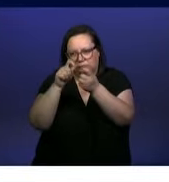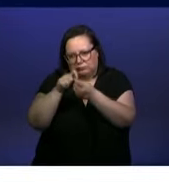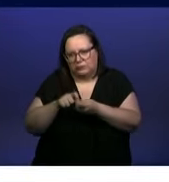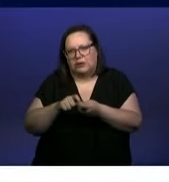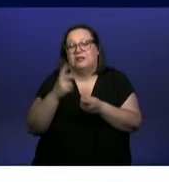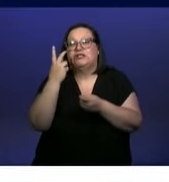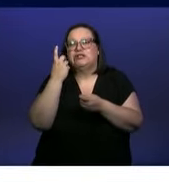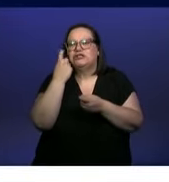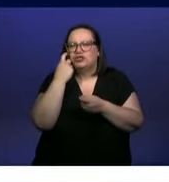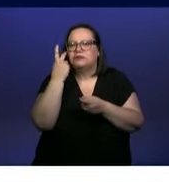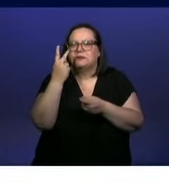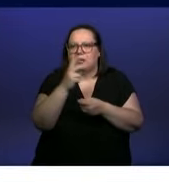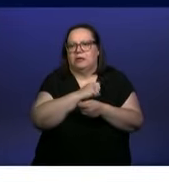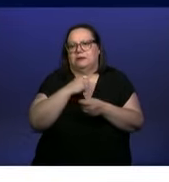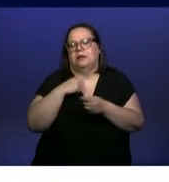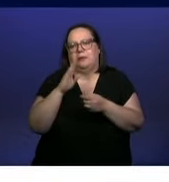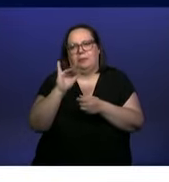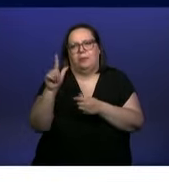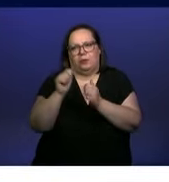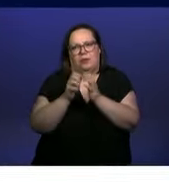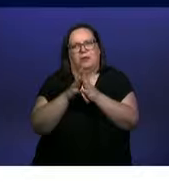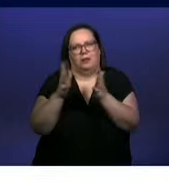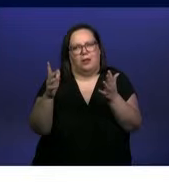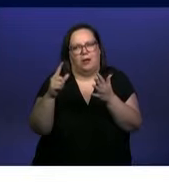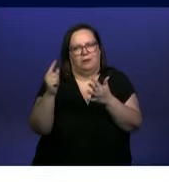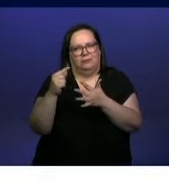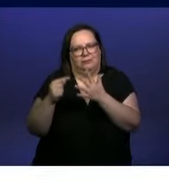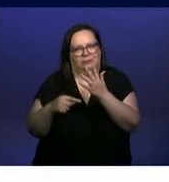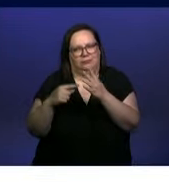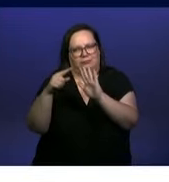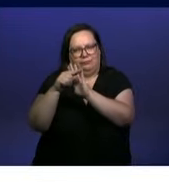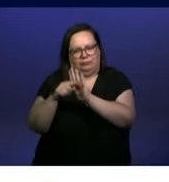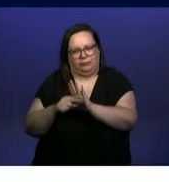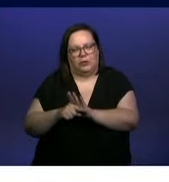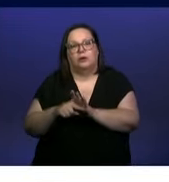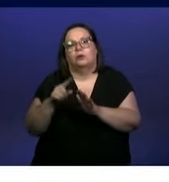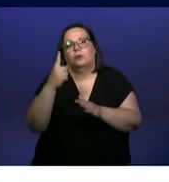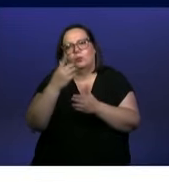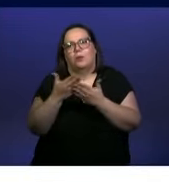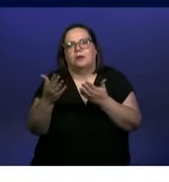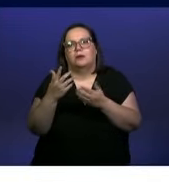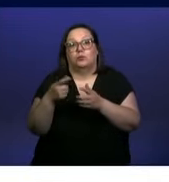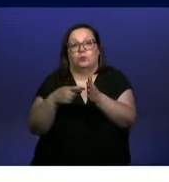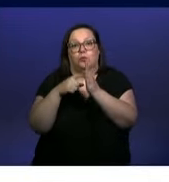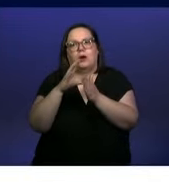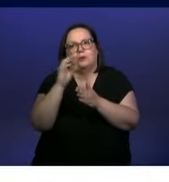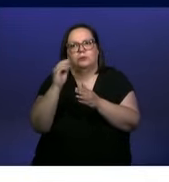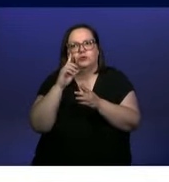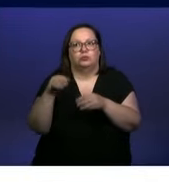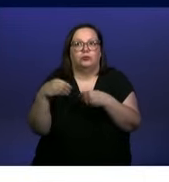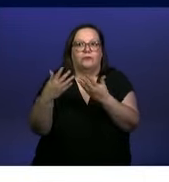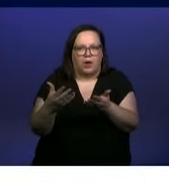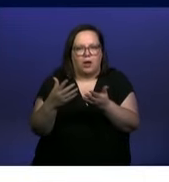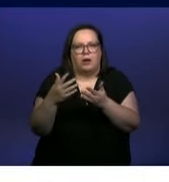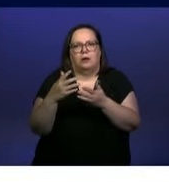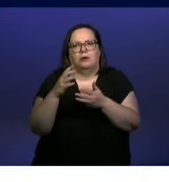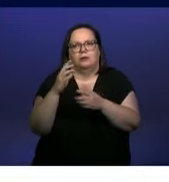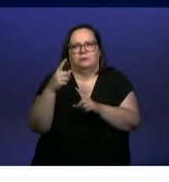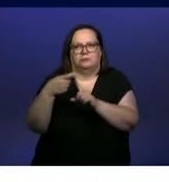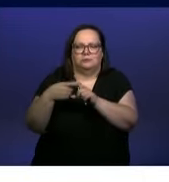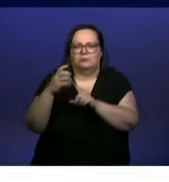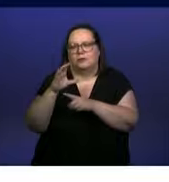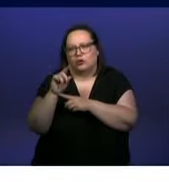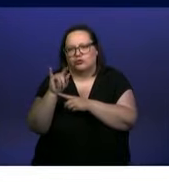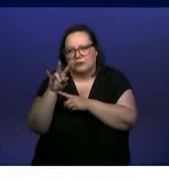poison pills. For instance, part of that bill that they were asked to vote on required companies to provide contraceptives. And the line between